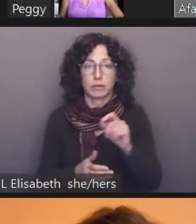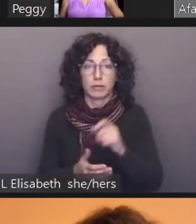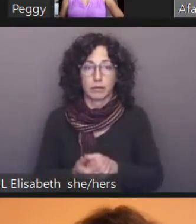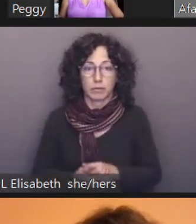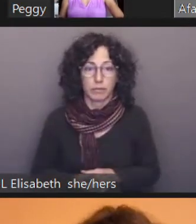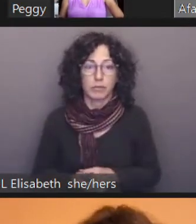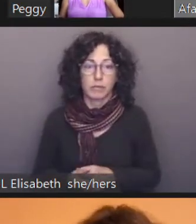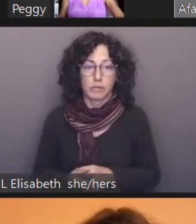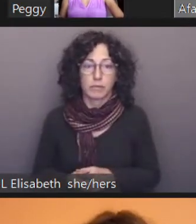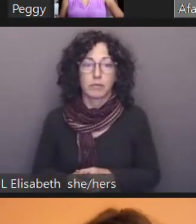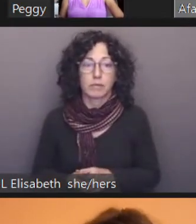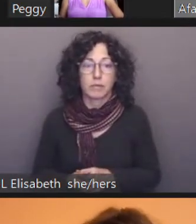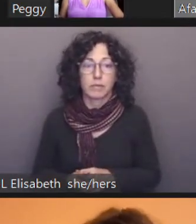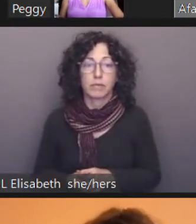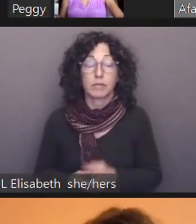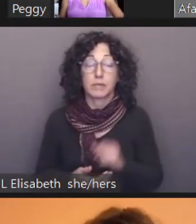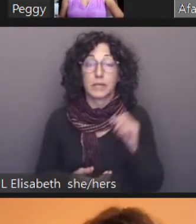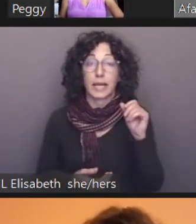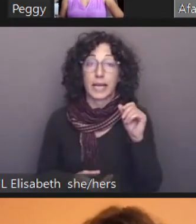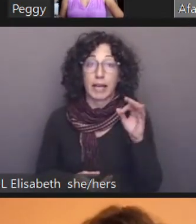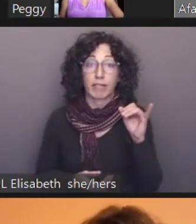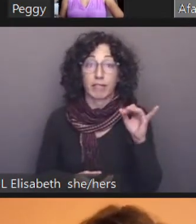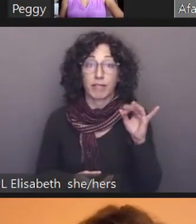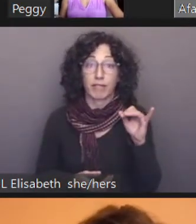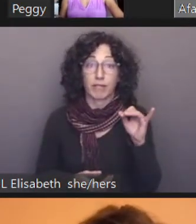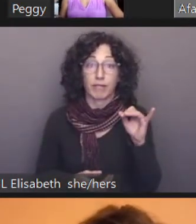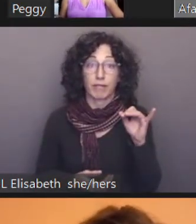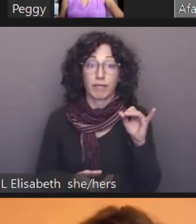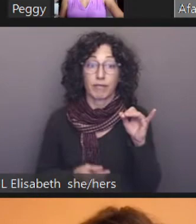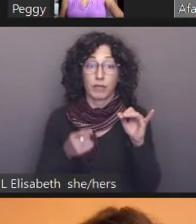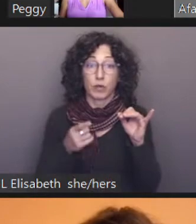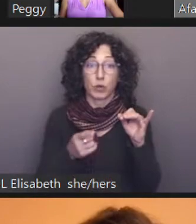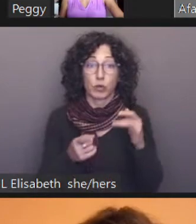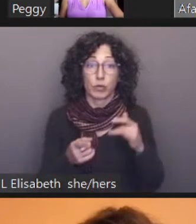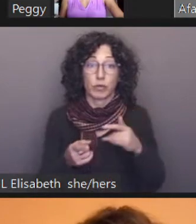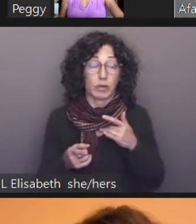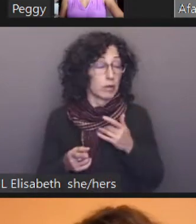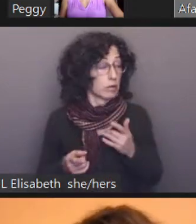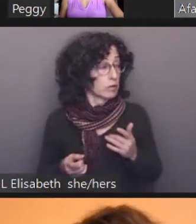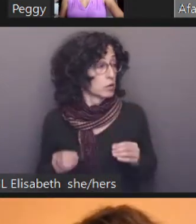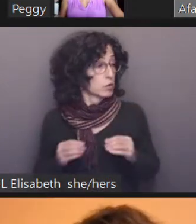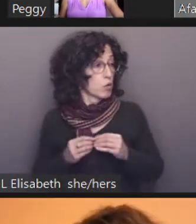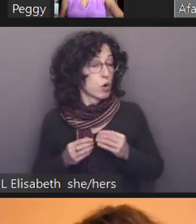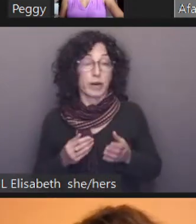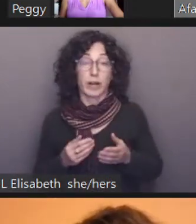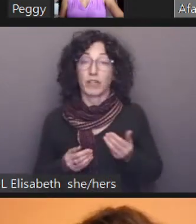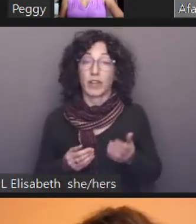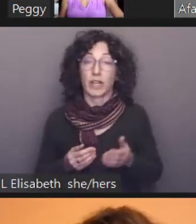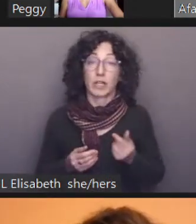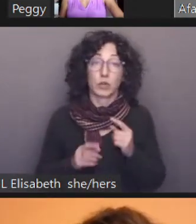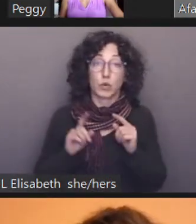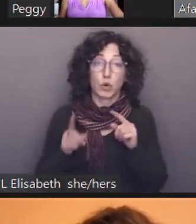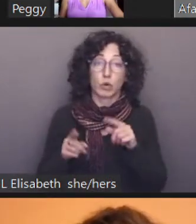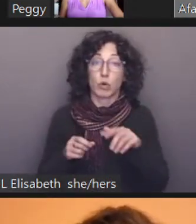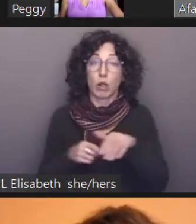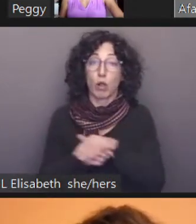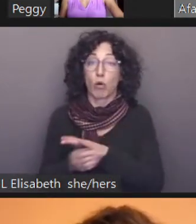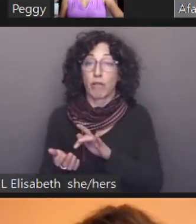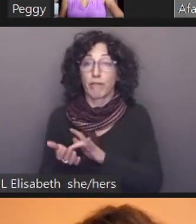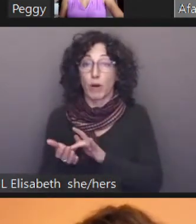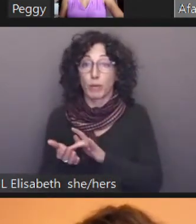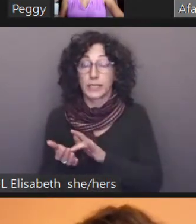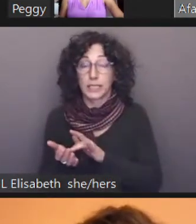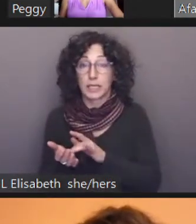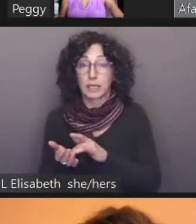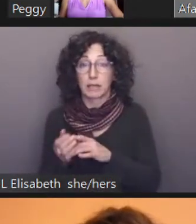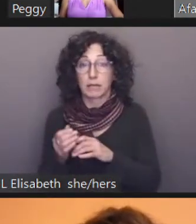with doing that. If it is more convenient for you to get the vaccine at a local pharmacy, a commercial pharmacy, or